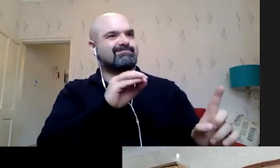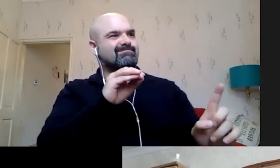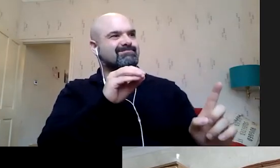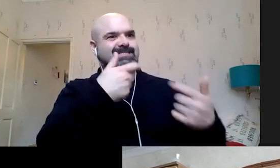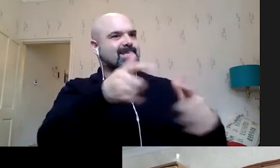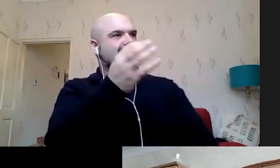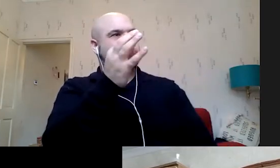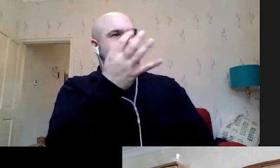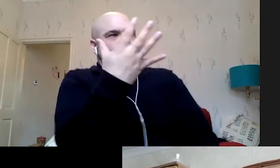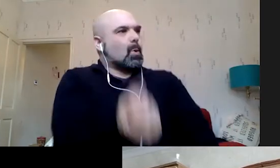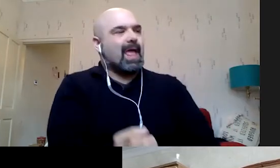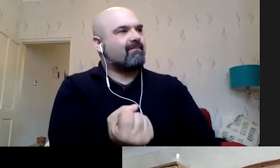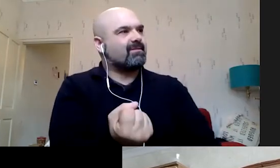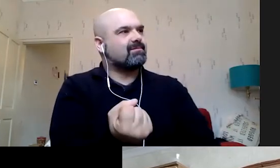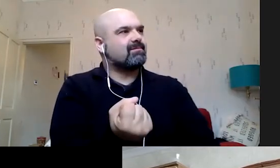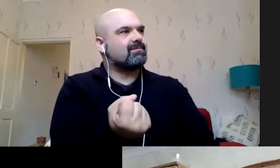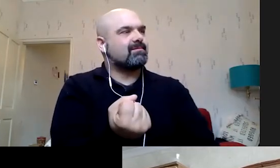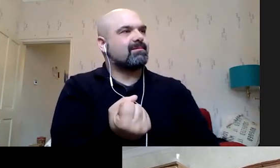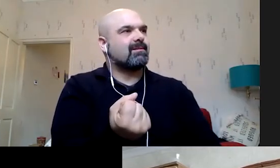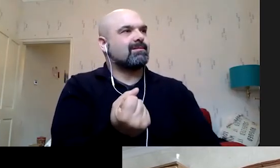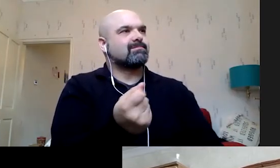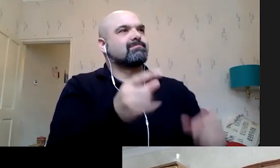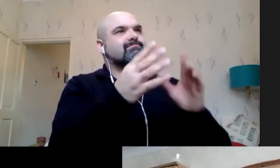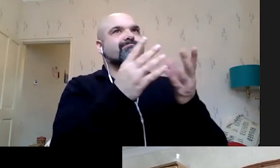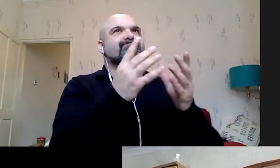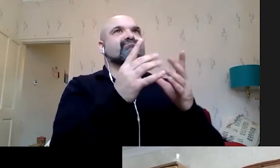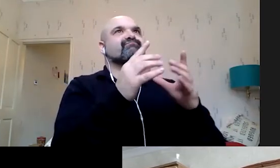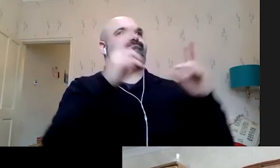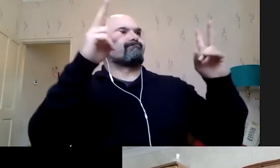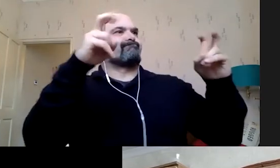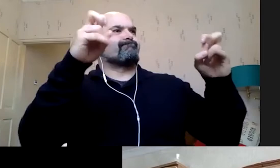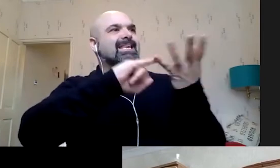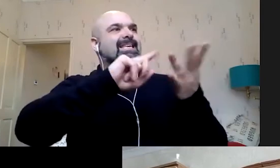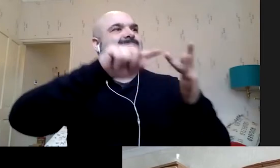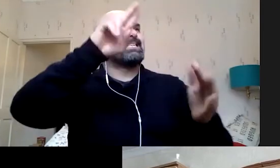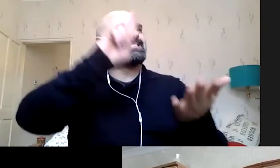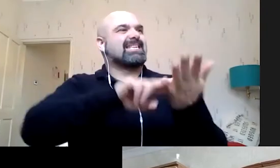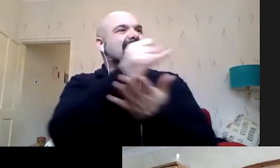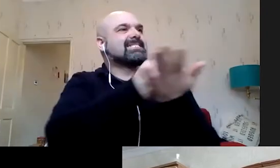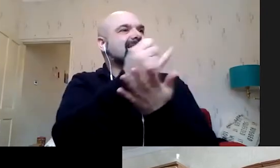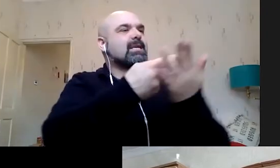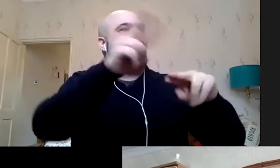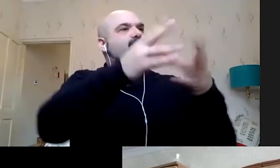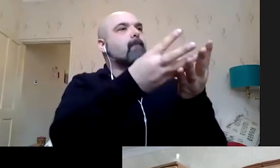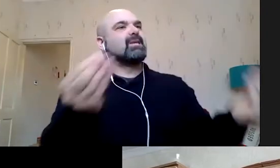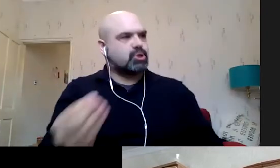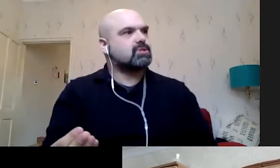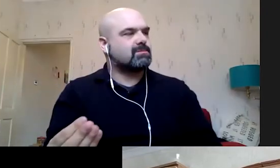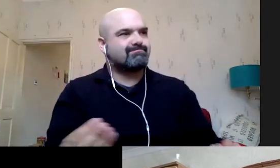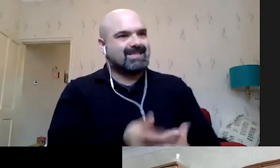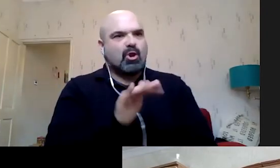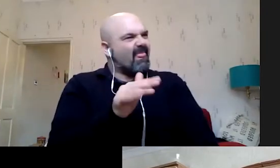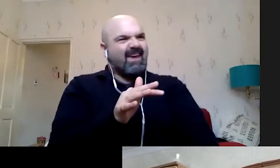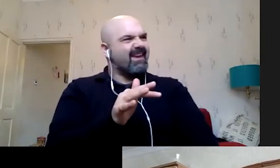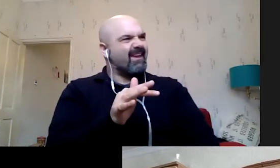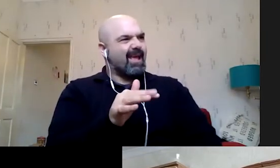that's also a sort of, if you like, what they call a sin of omission, that you know, we haven't got them. So I think there's still quite a long way to